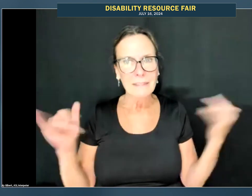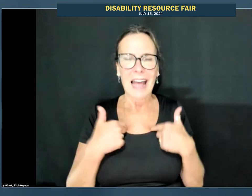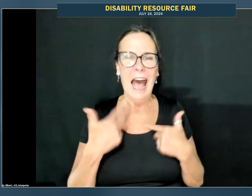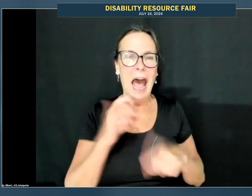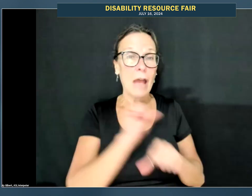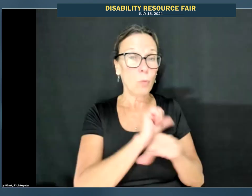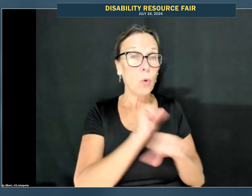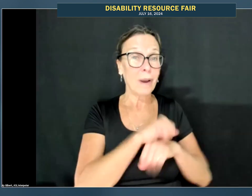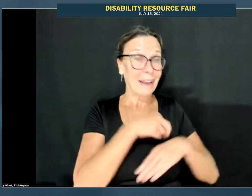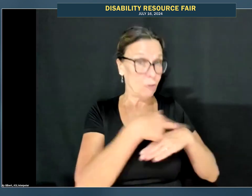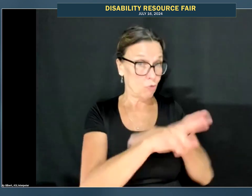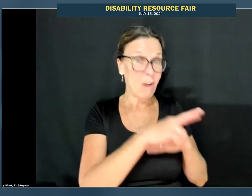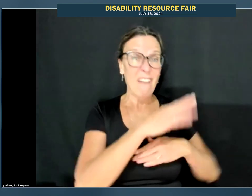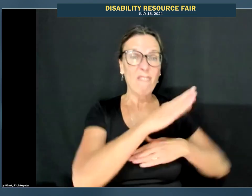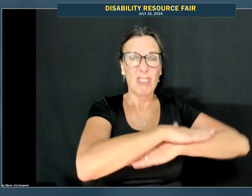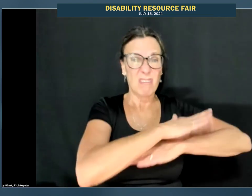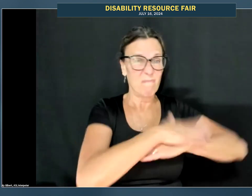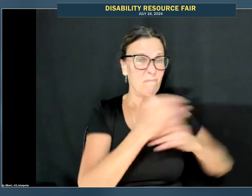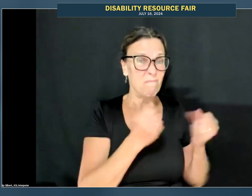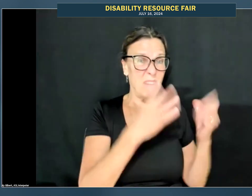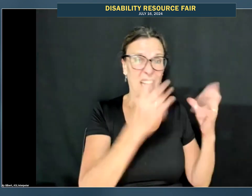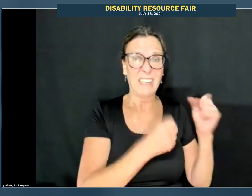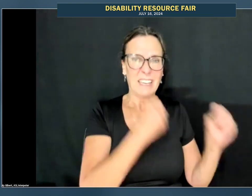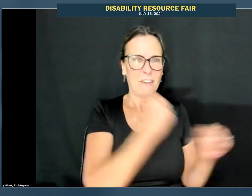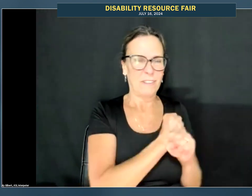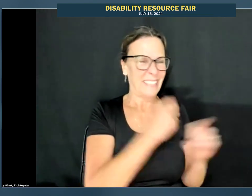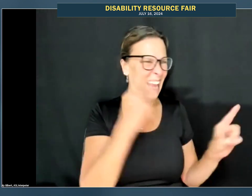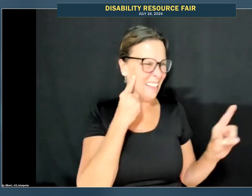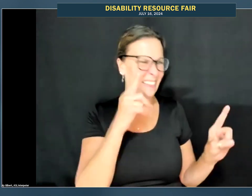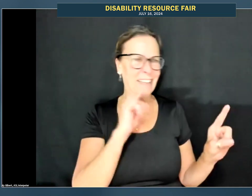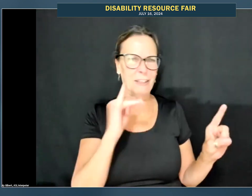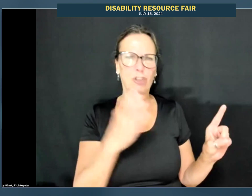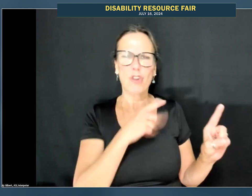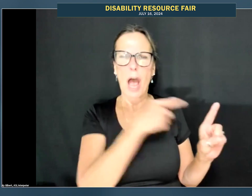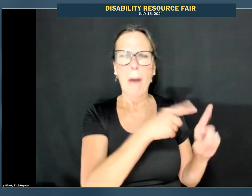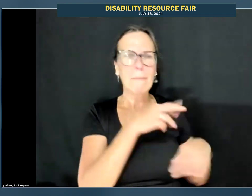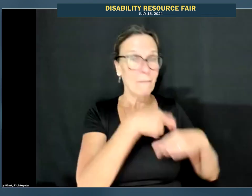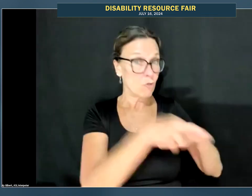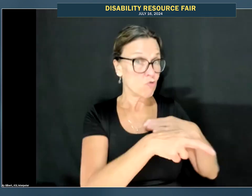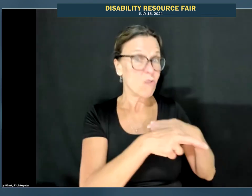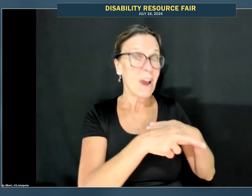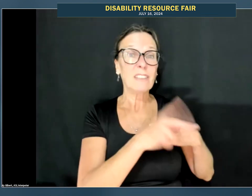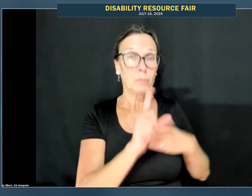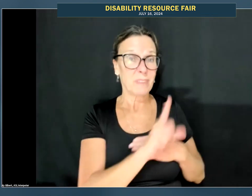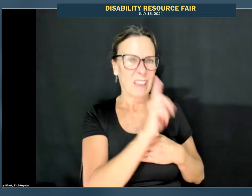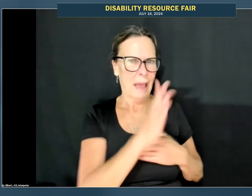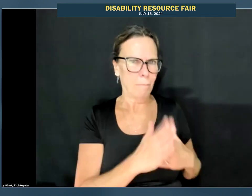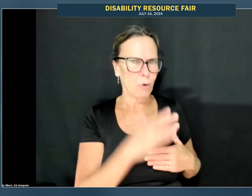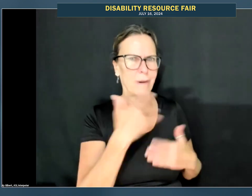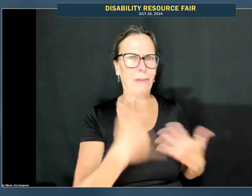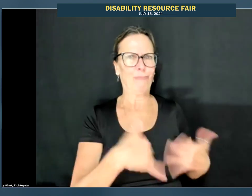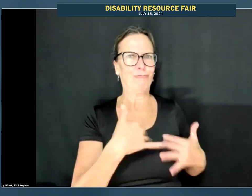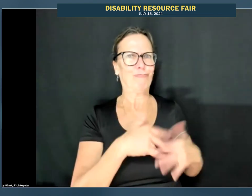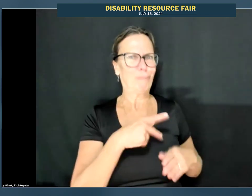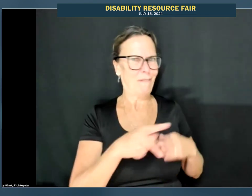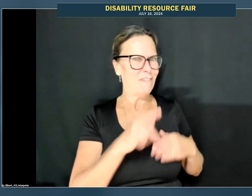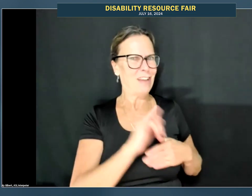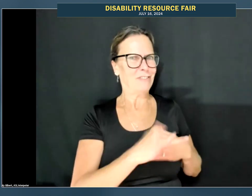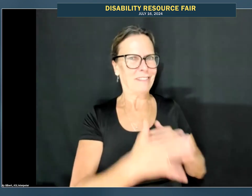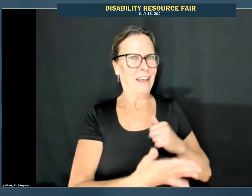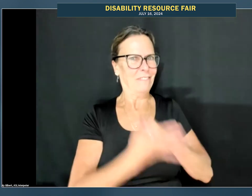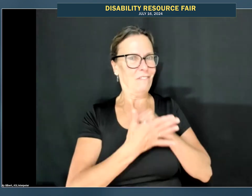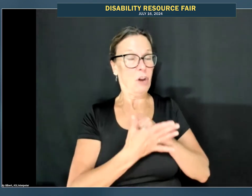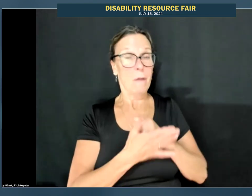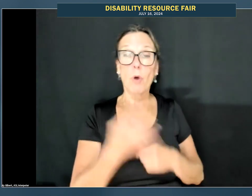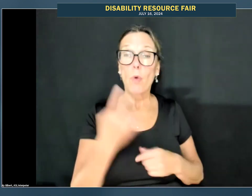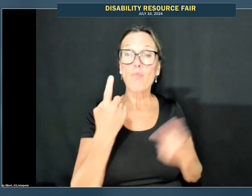desk for many years, and I think of the job as a reference librarian as being professionally helpful. So one of the things we do is